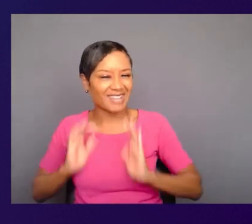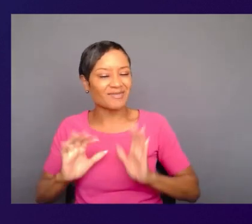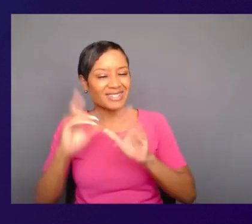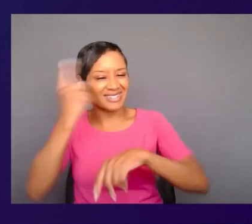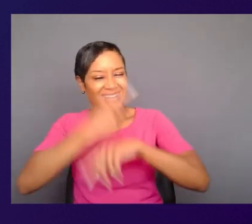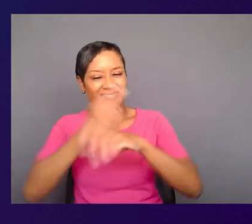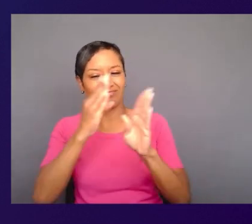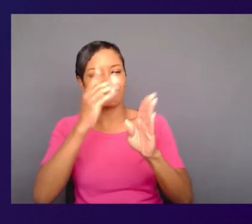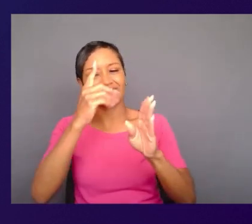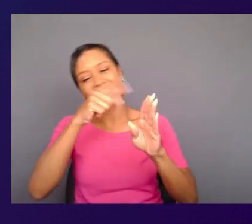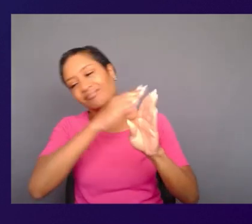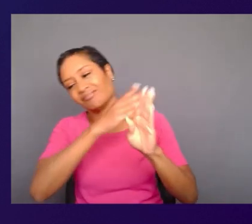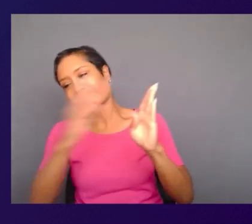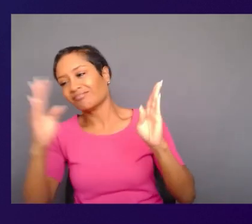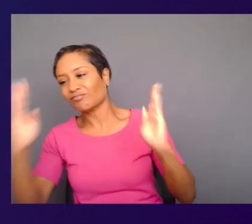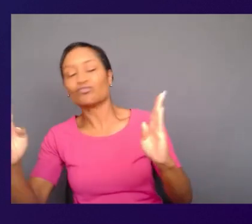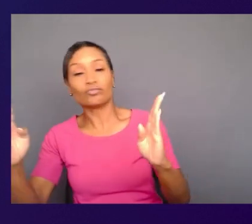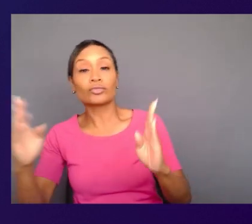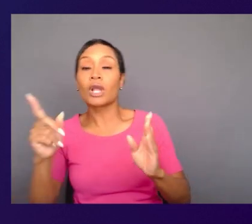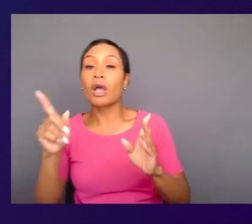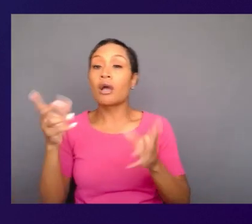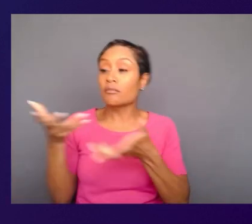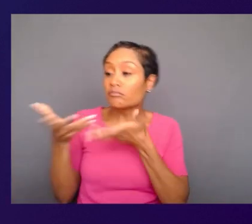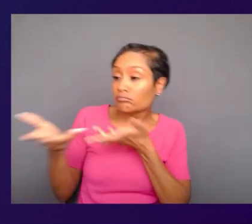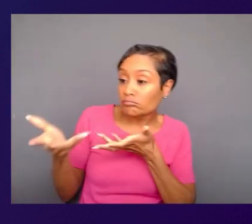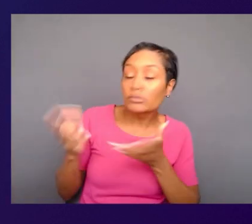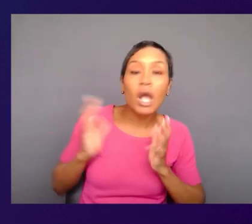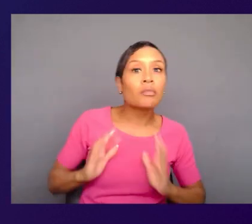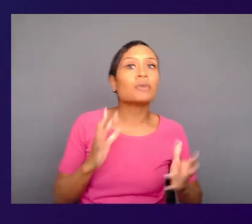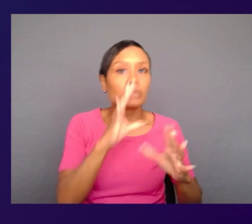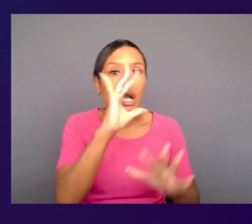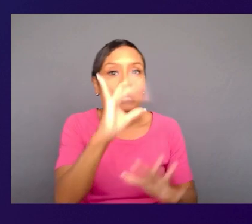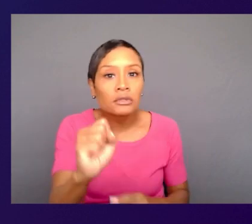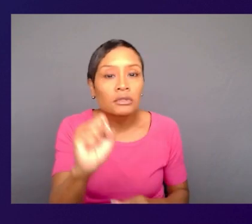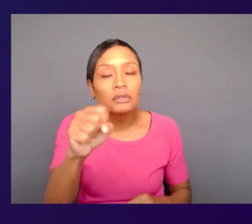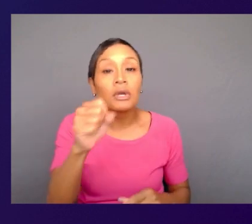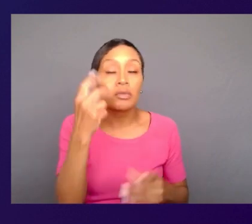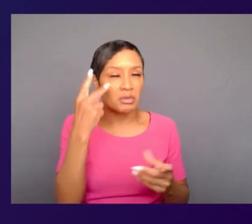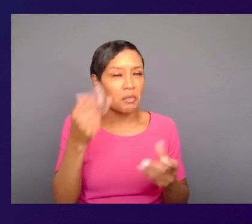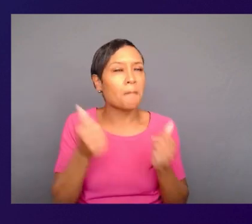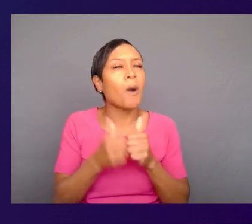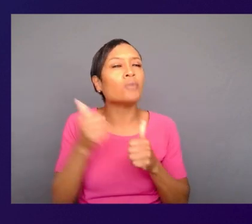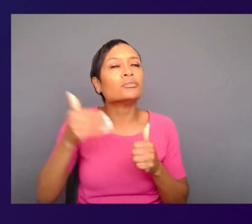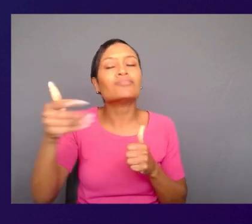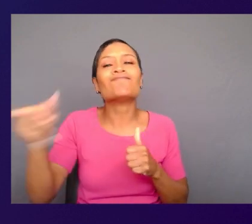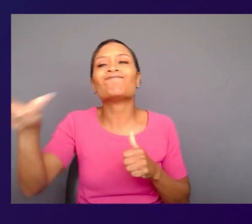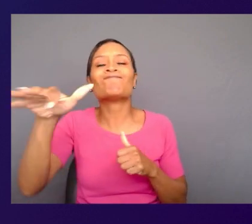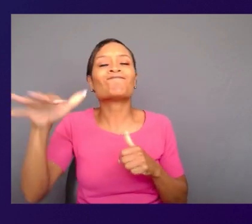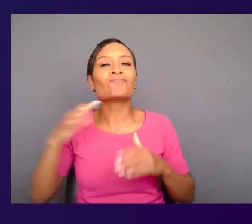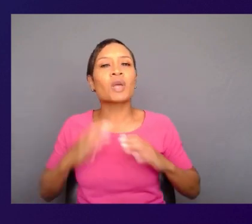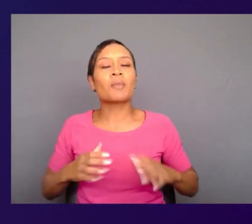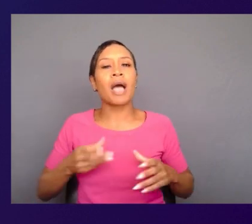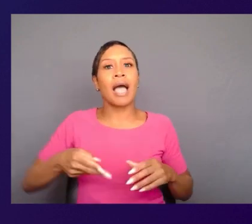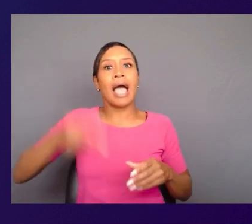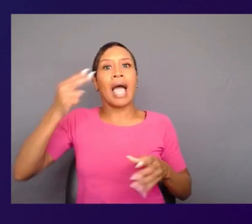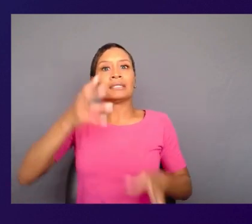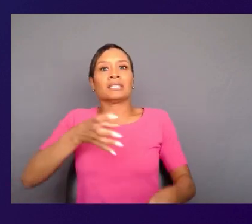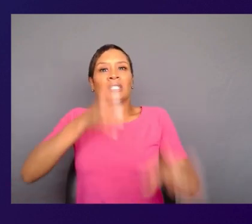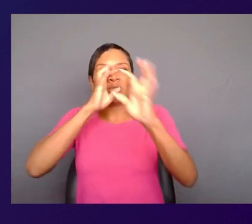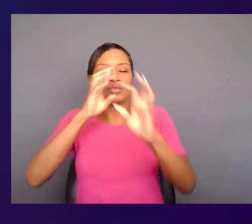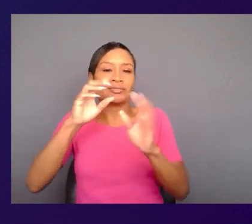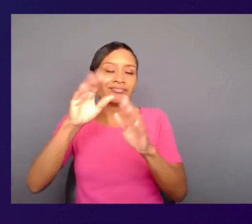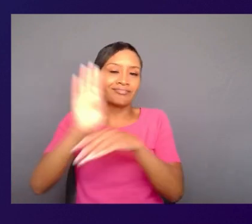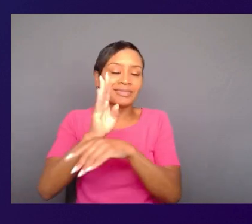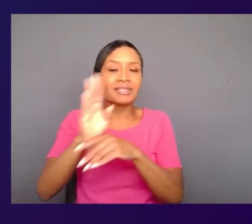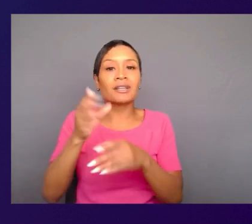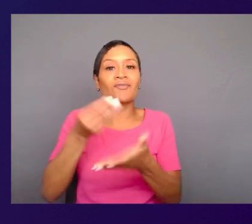popular capability that customers we've talked to are interested in. We see it commonly used amongst customers in highly regulated industries, such as